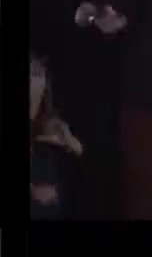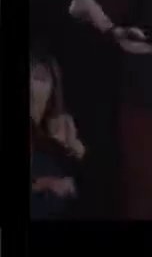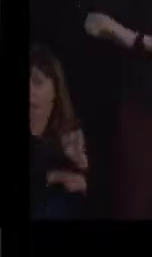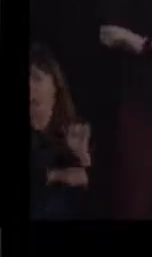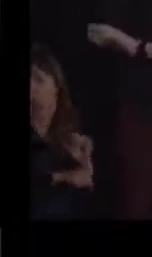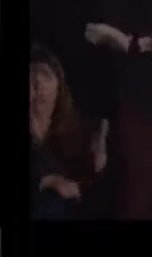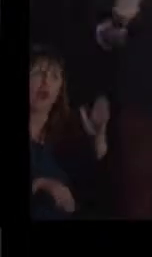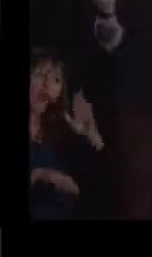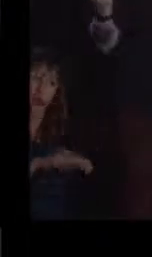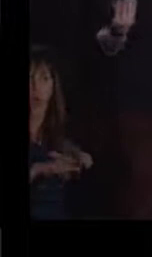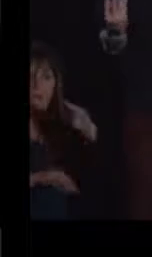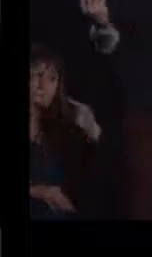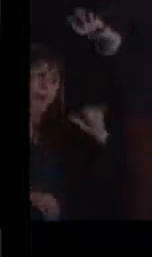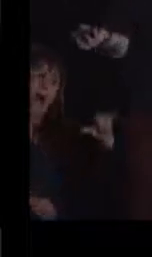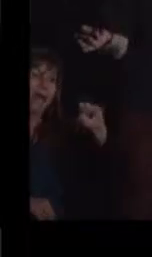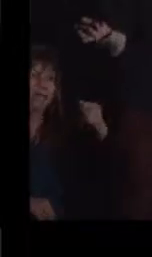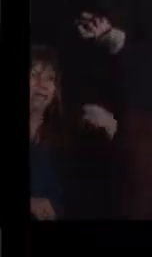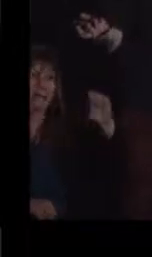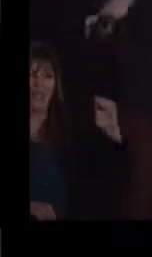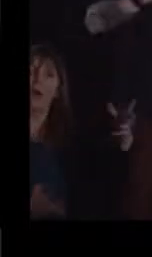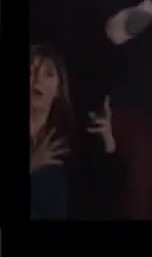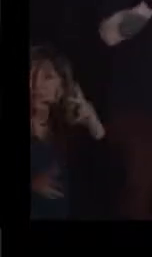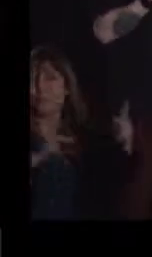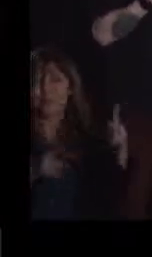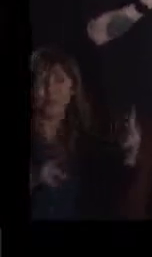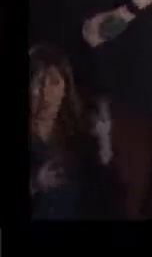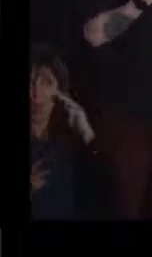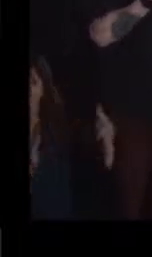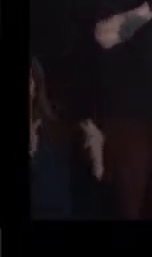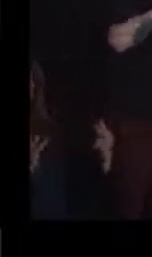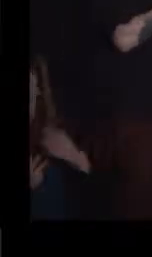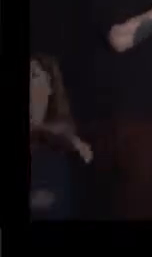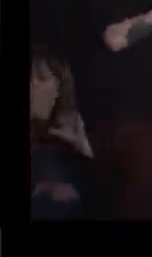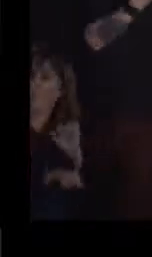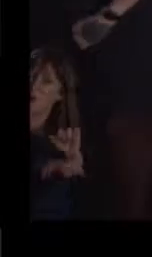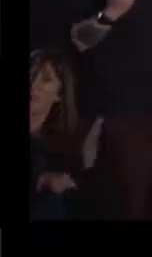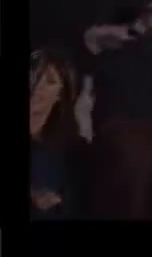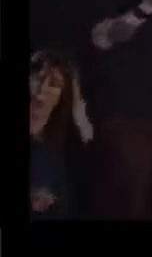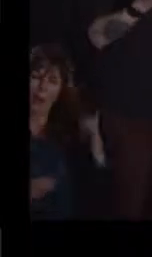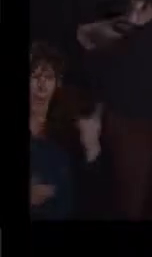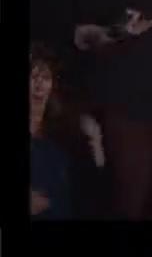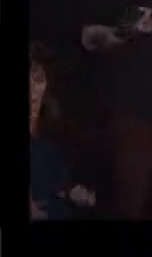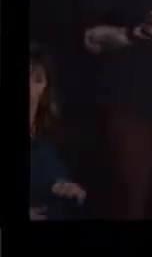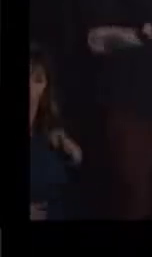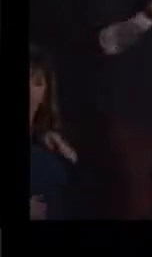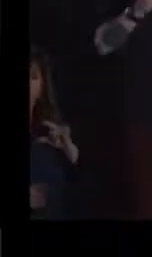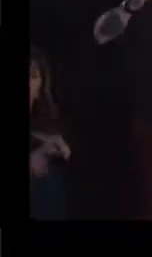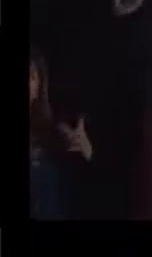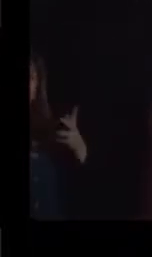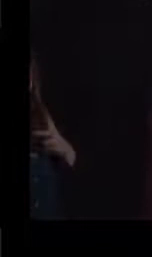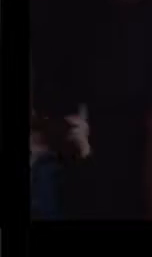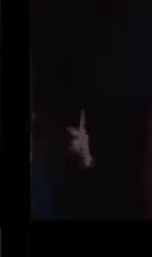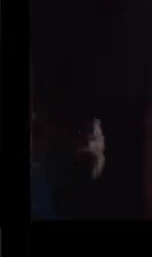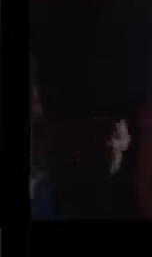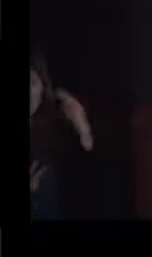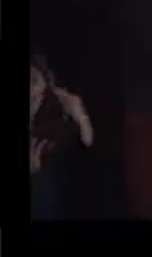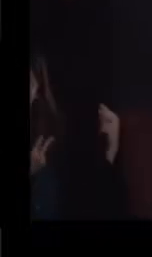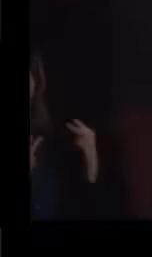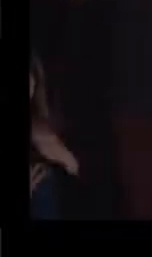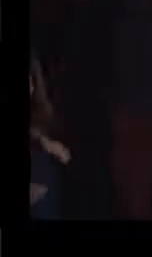out there, just because I wanted someone to look. You know, just, I was proud of it. I was proud that I'd managed to create something. This is the thing,